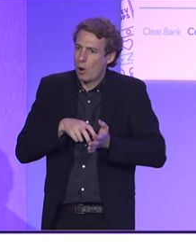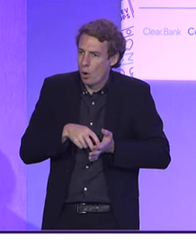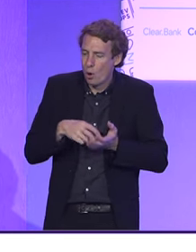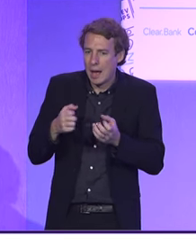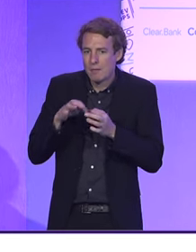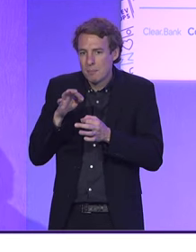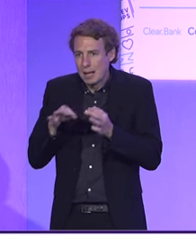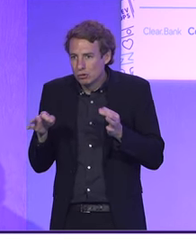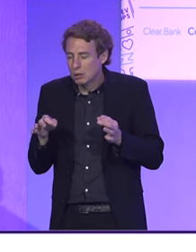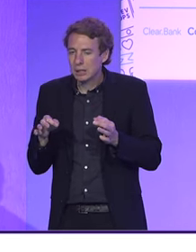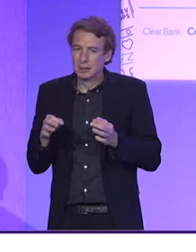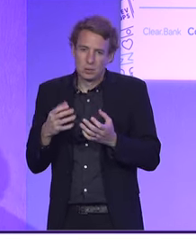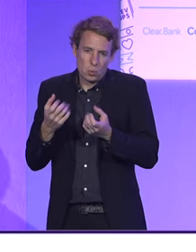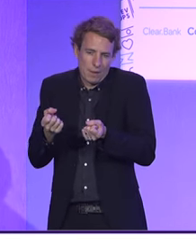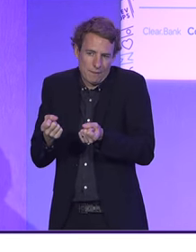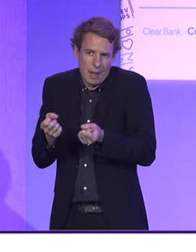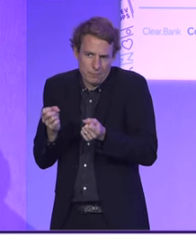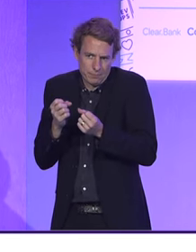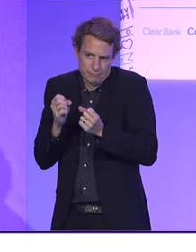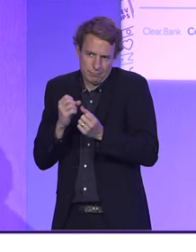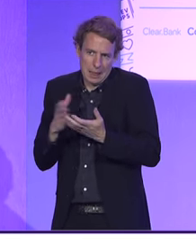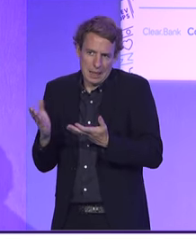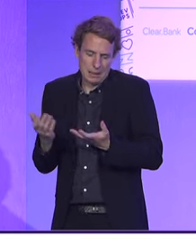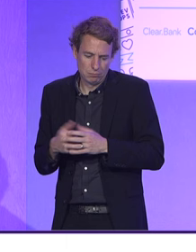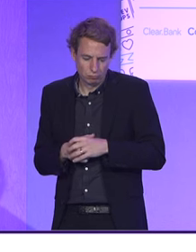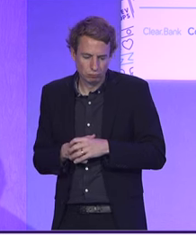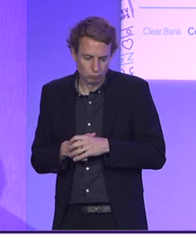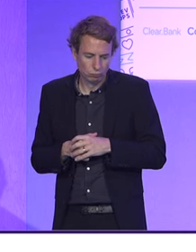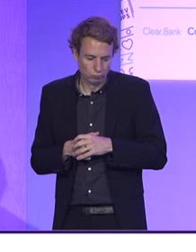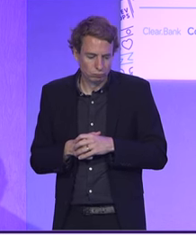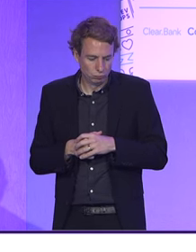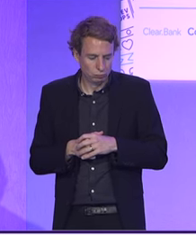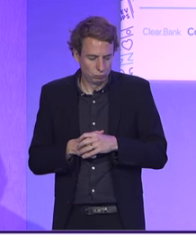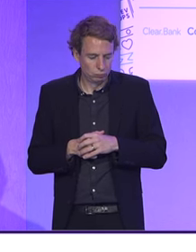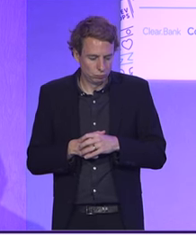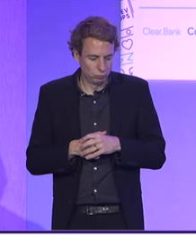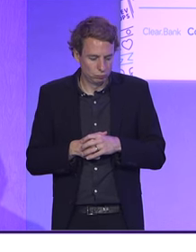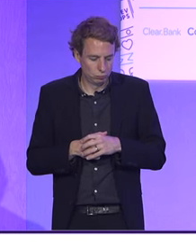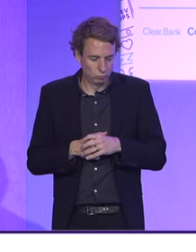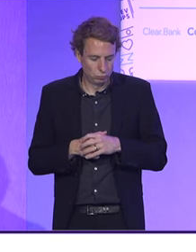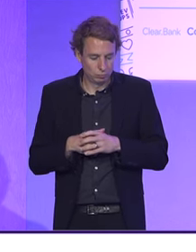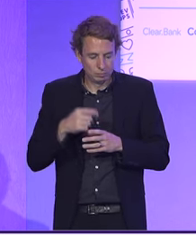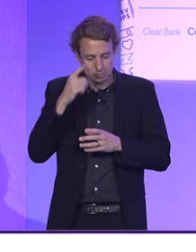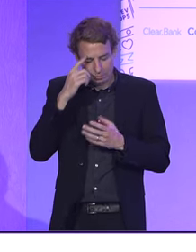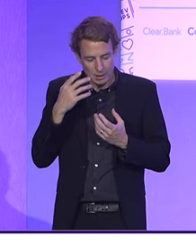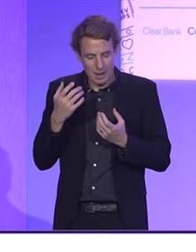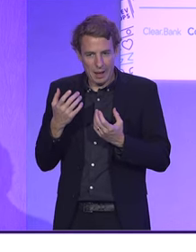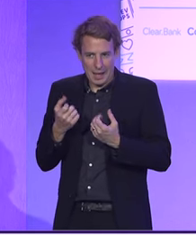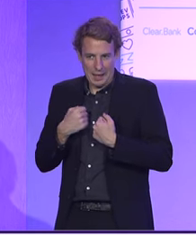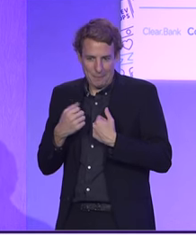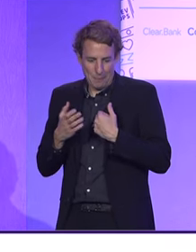to spend that time on that. Okay? Okay. Have something more, but I think it's enough.